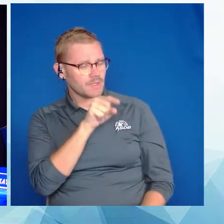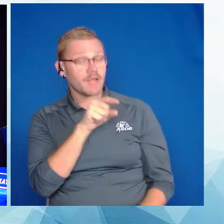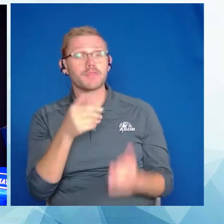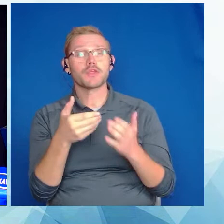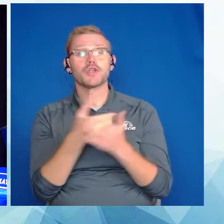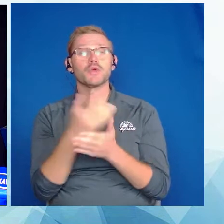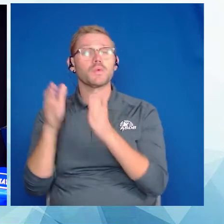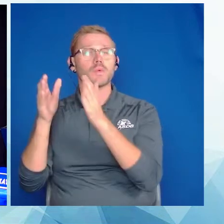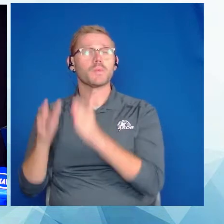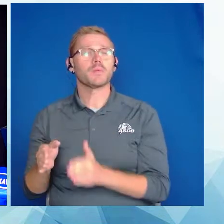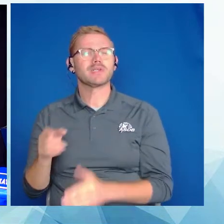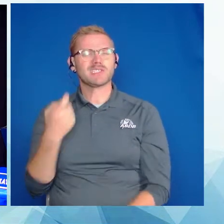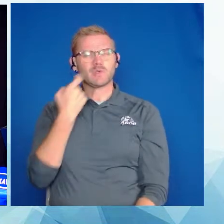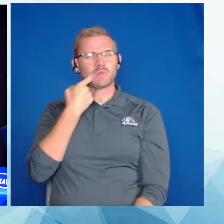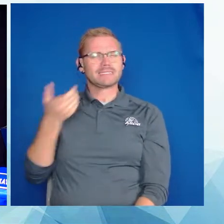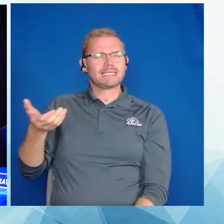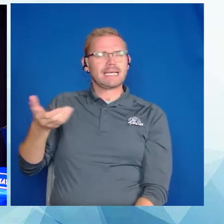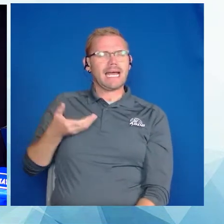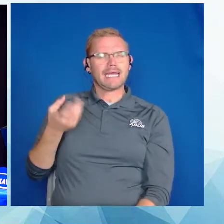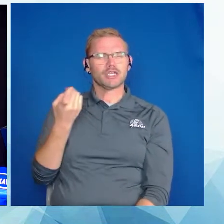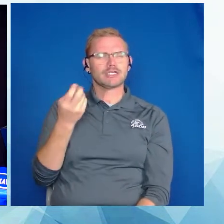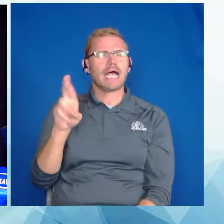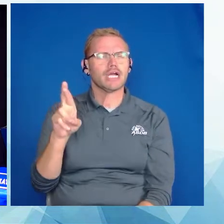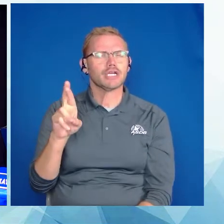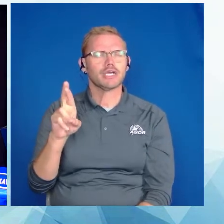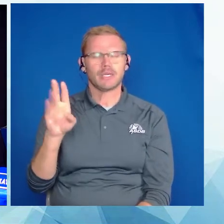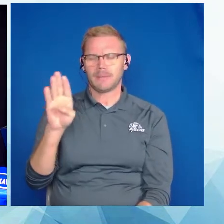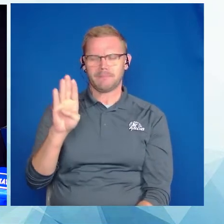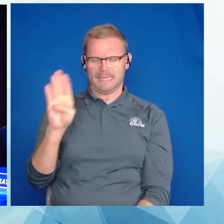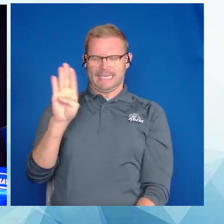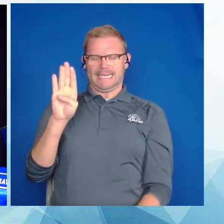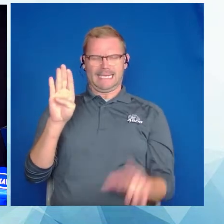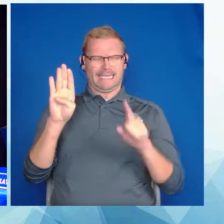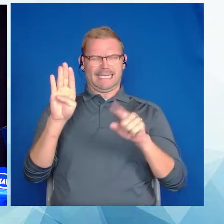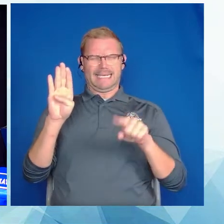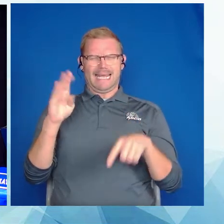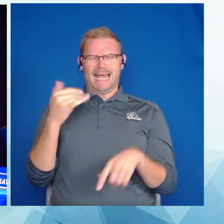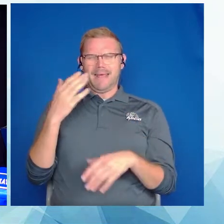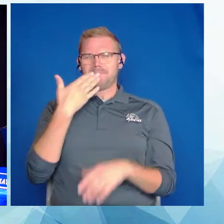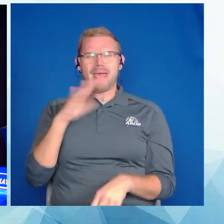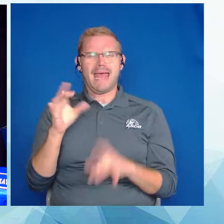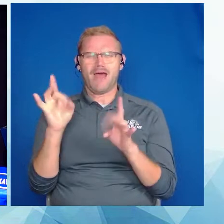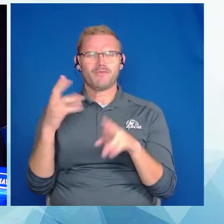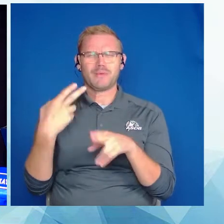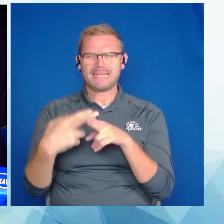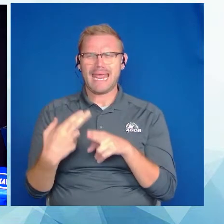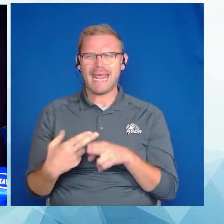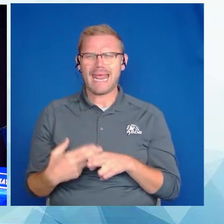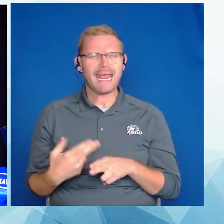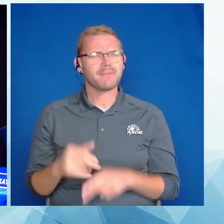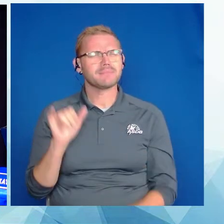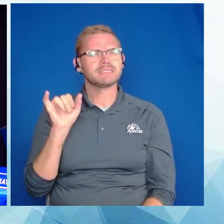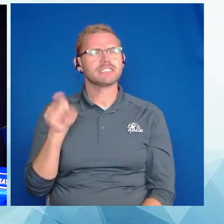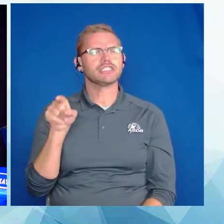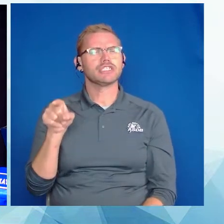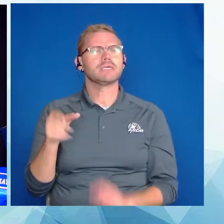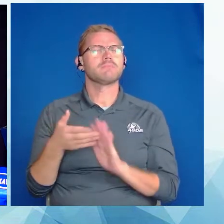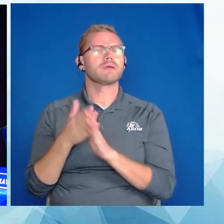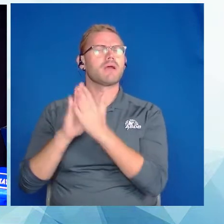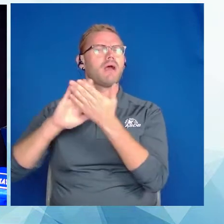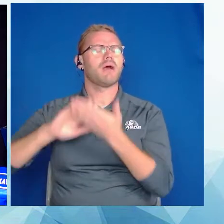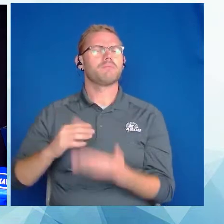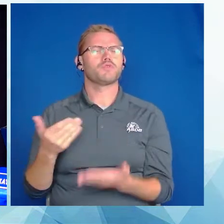new person who was just hired, Dr. B, I'm so sorry, I'm bad with names, who is going to be the